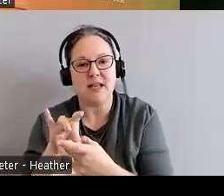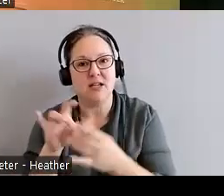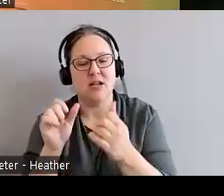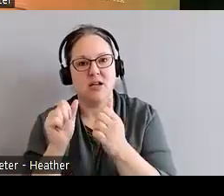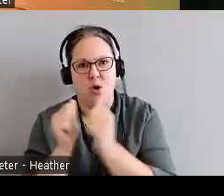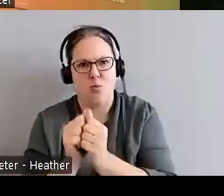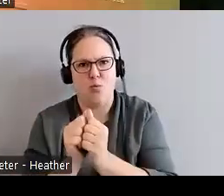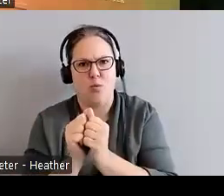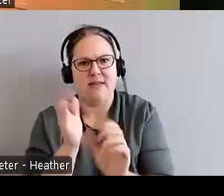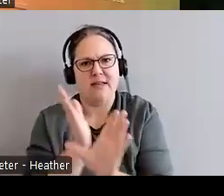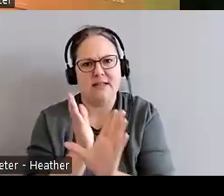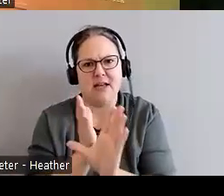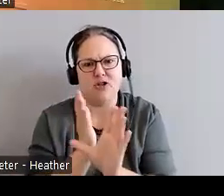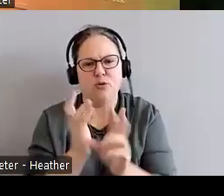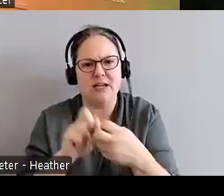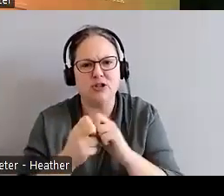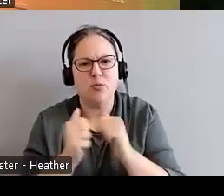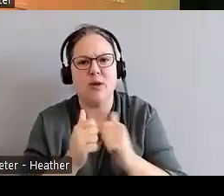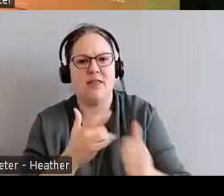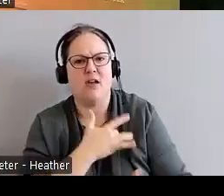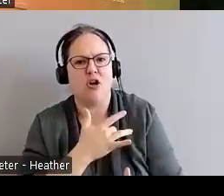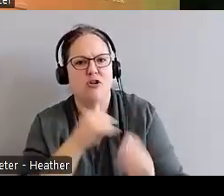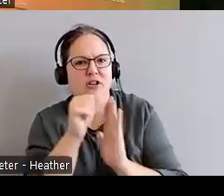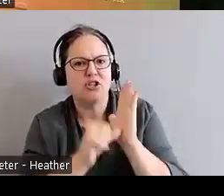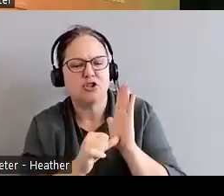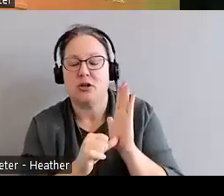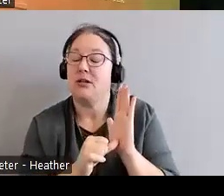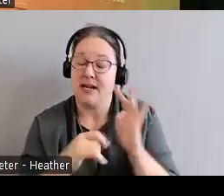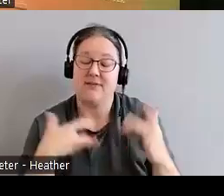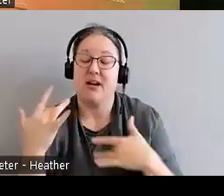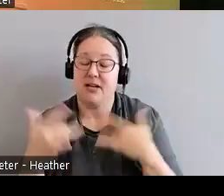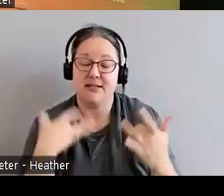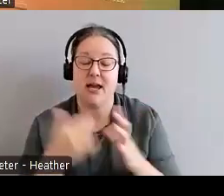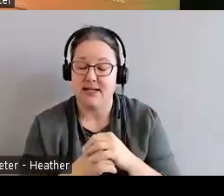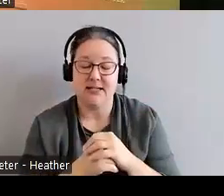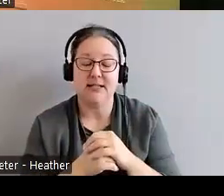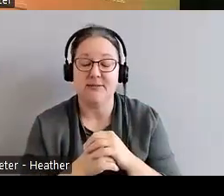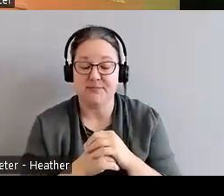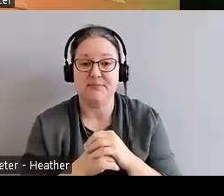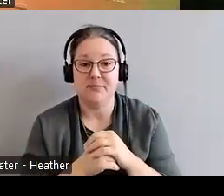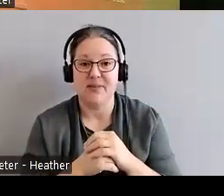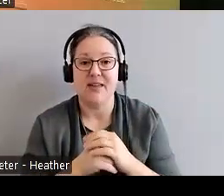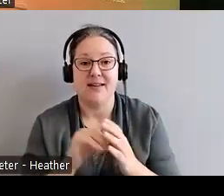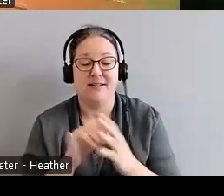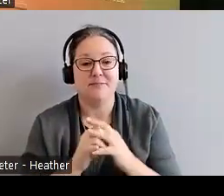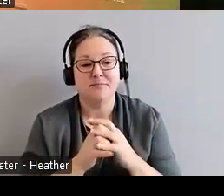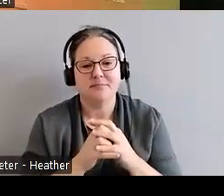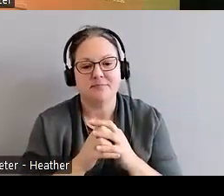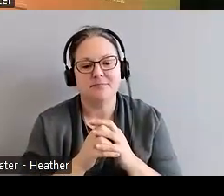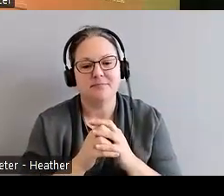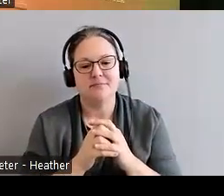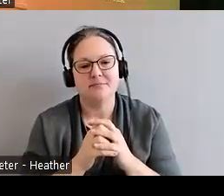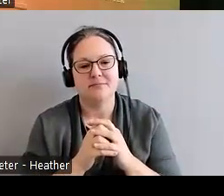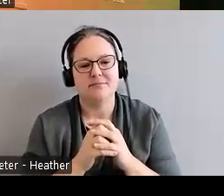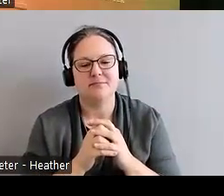in cardiothoracic surgery right now, which is very exciting. And that's another thing that's doing. And there are also a lot